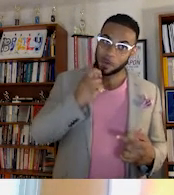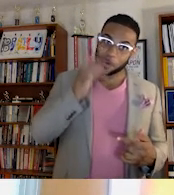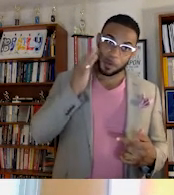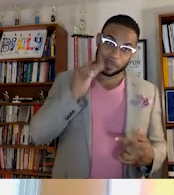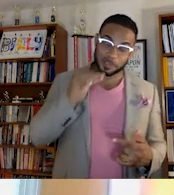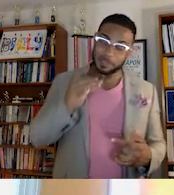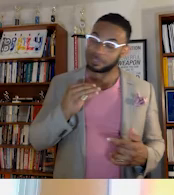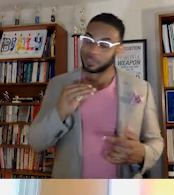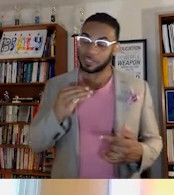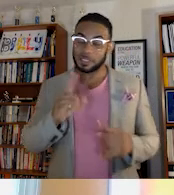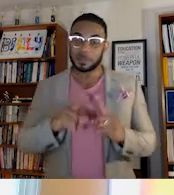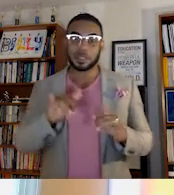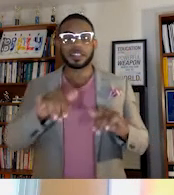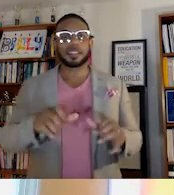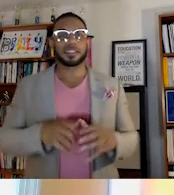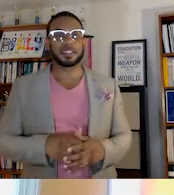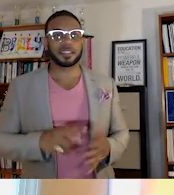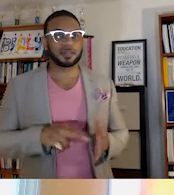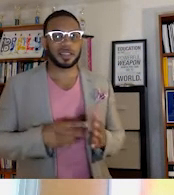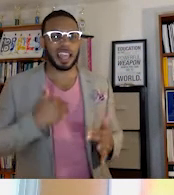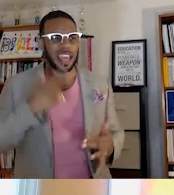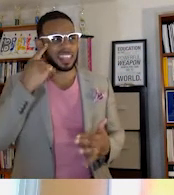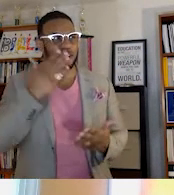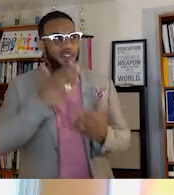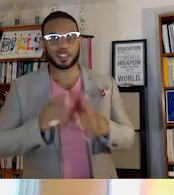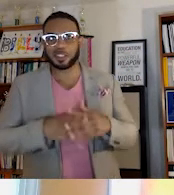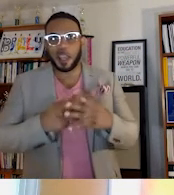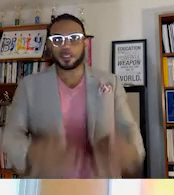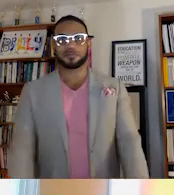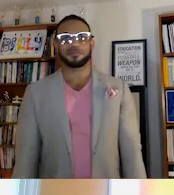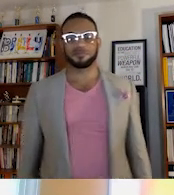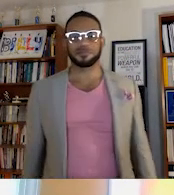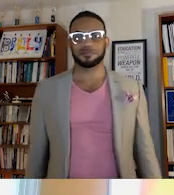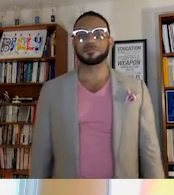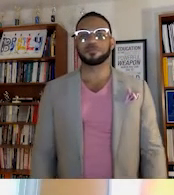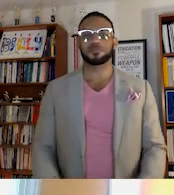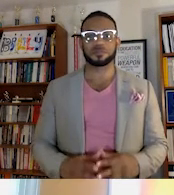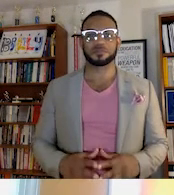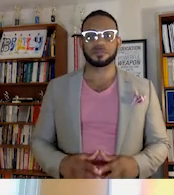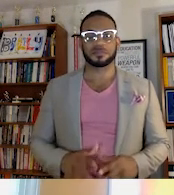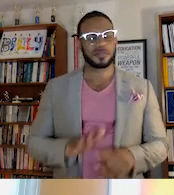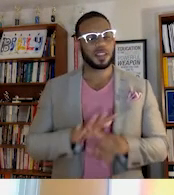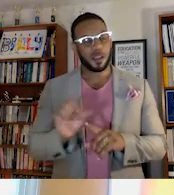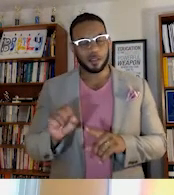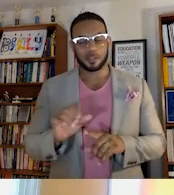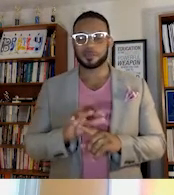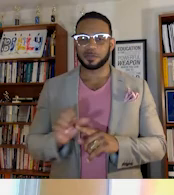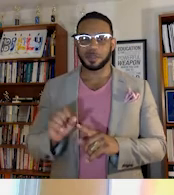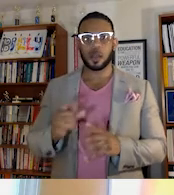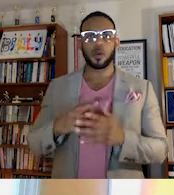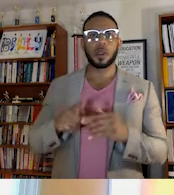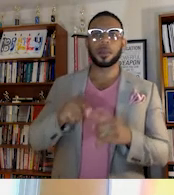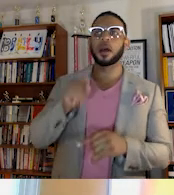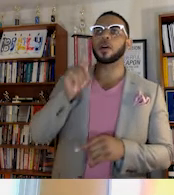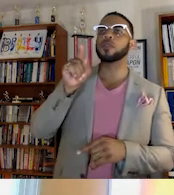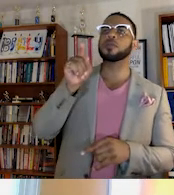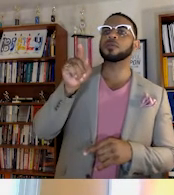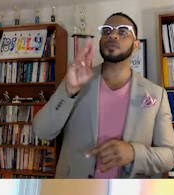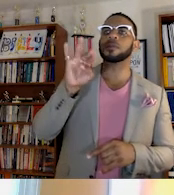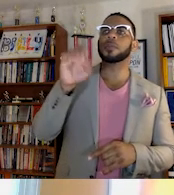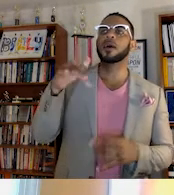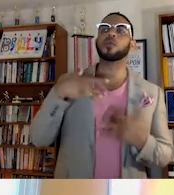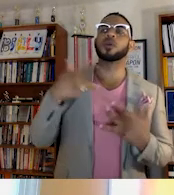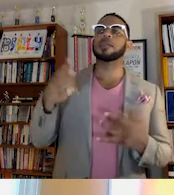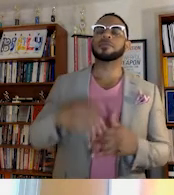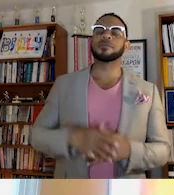gesture. But yeah, I mean, I think it's a good start. Yeah, awesome. And what about by you over there, Mike? What's